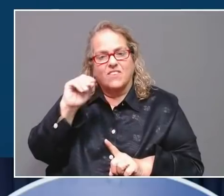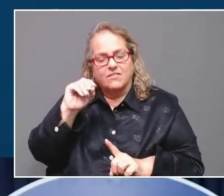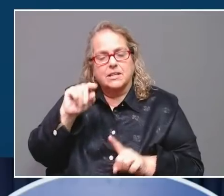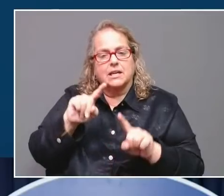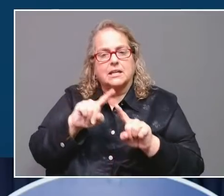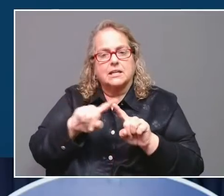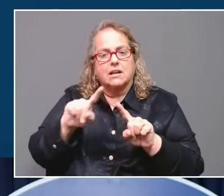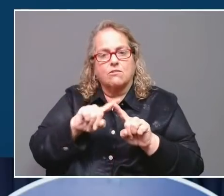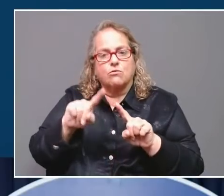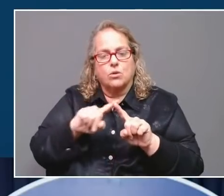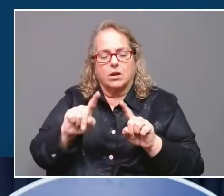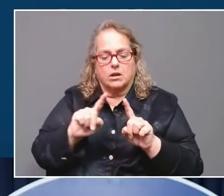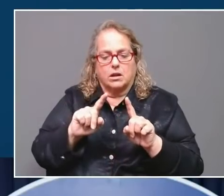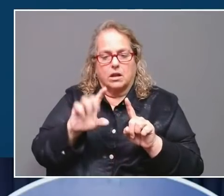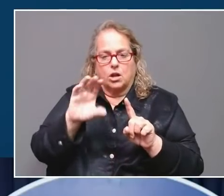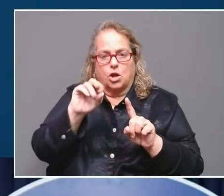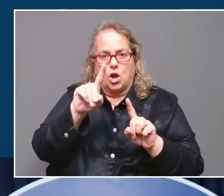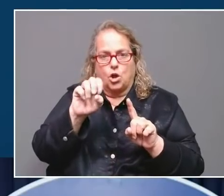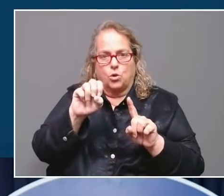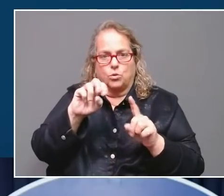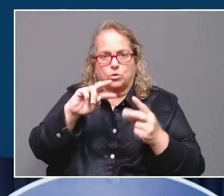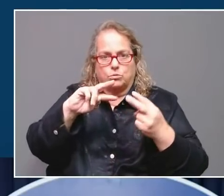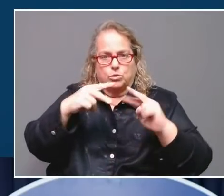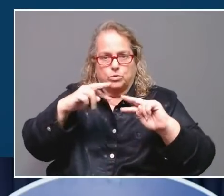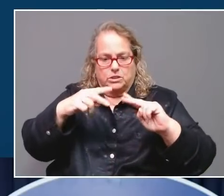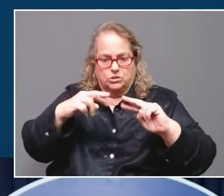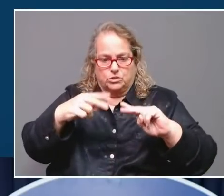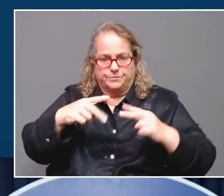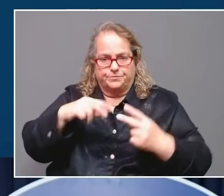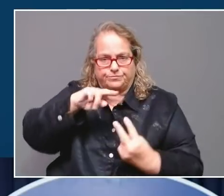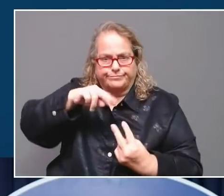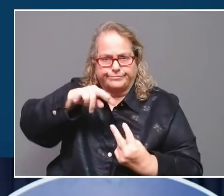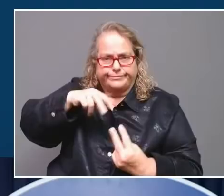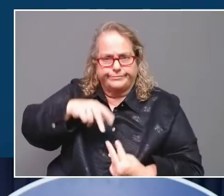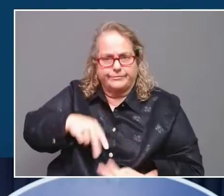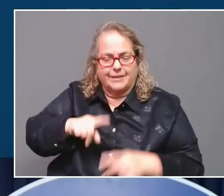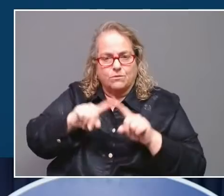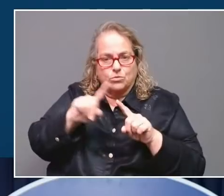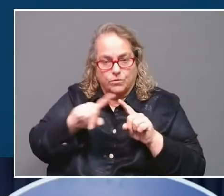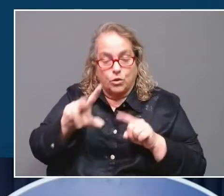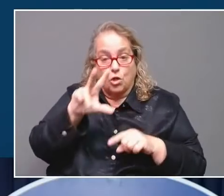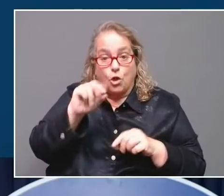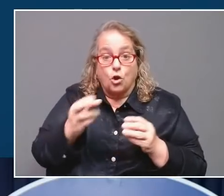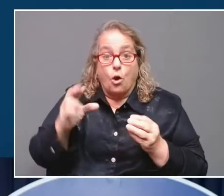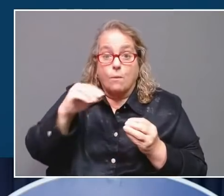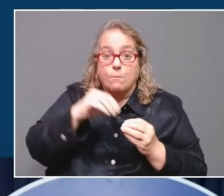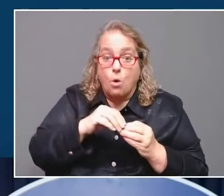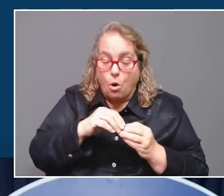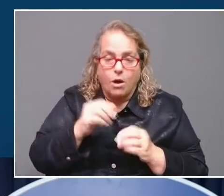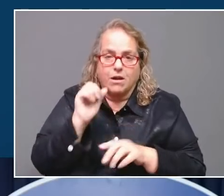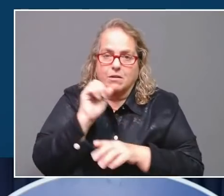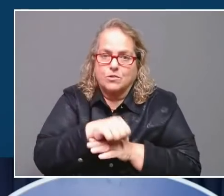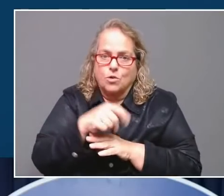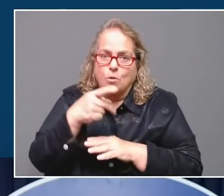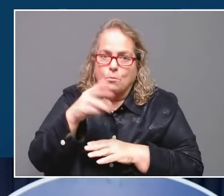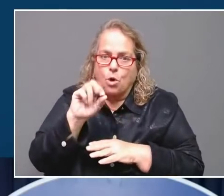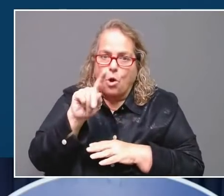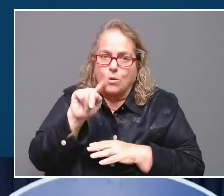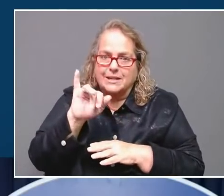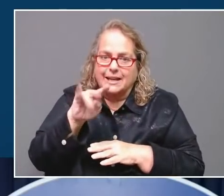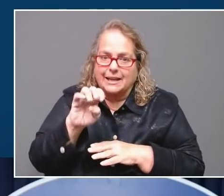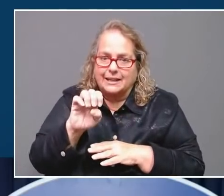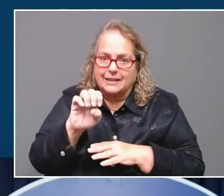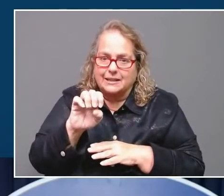genetic code. 30 or more of those directly affect the spike protein. And that's the part, I know you've all seen this for too